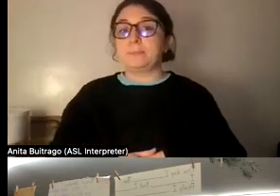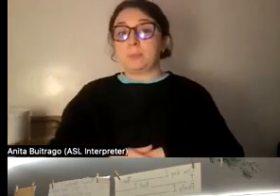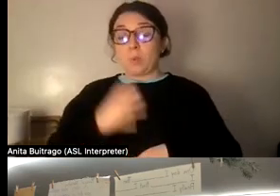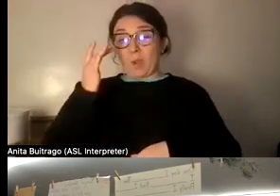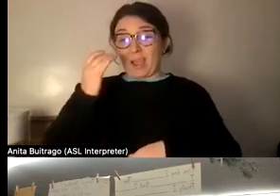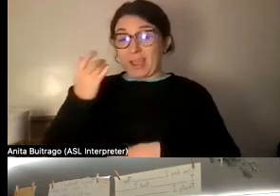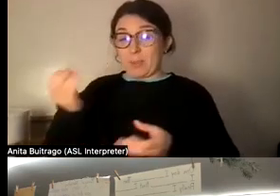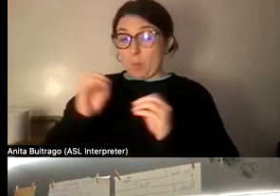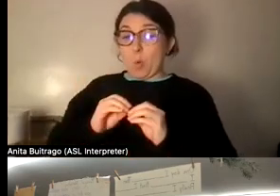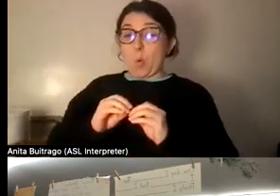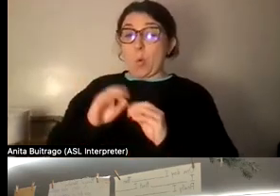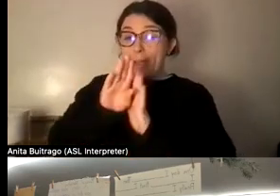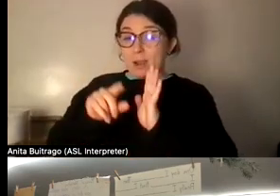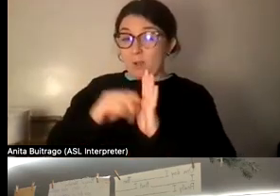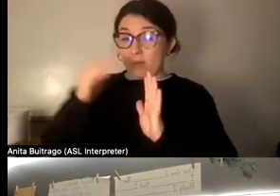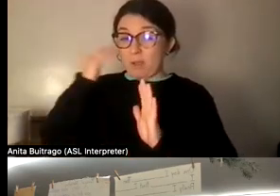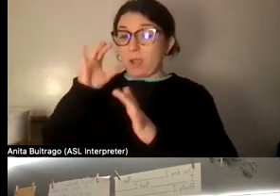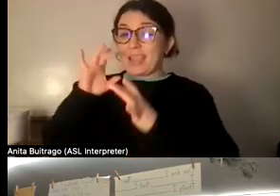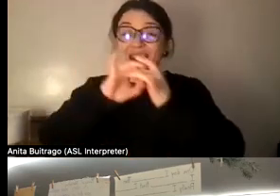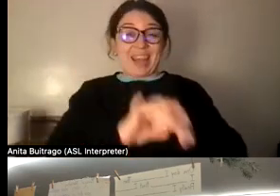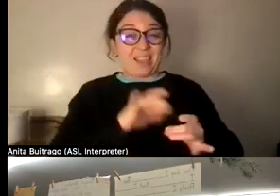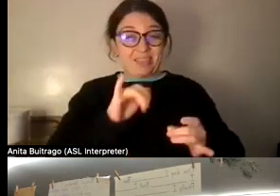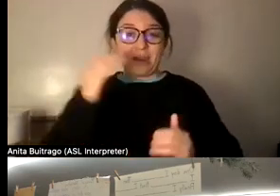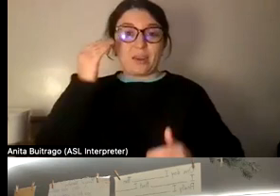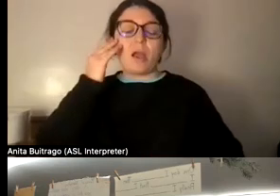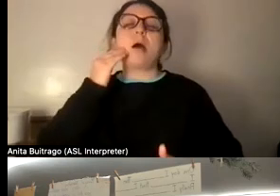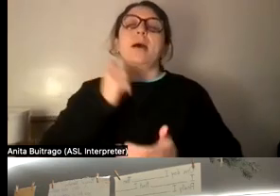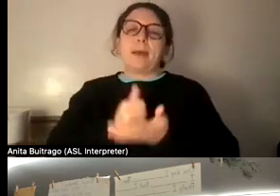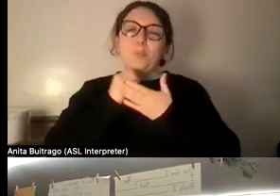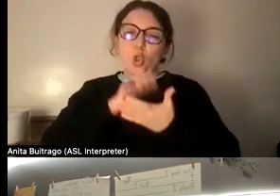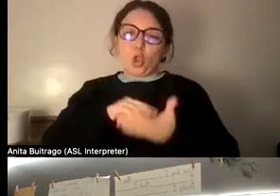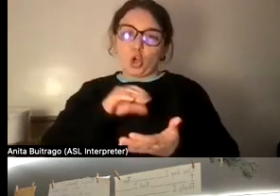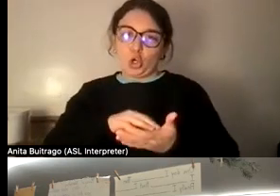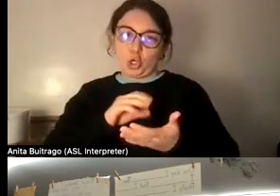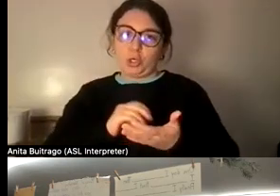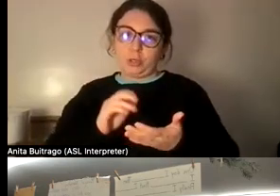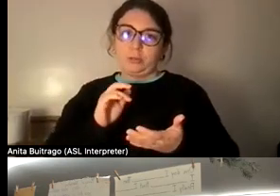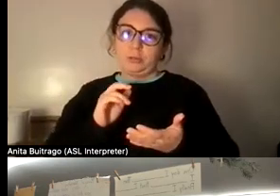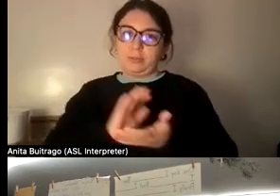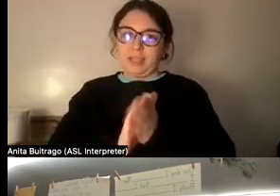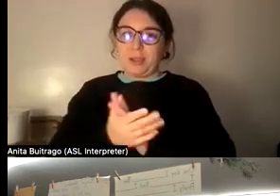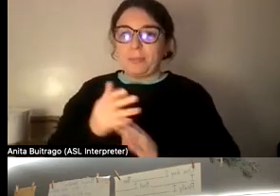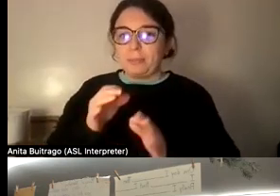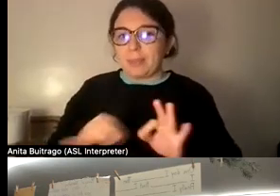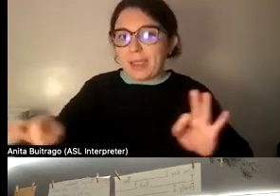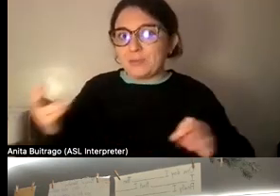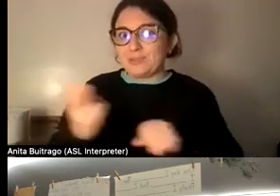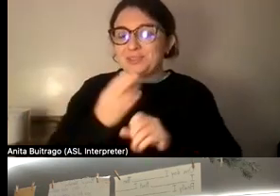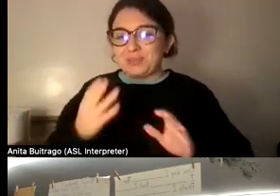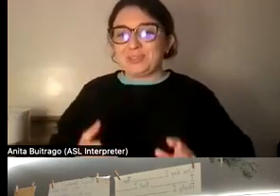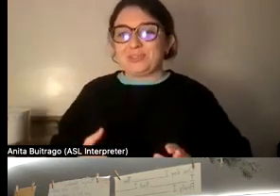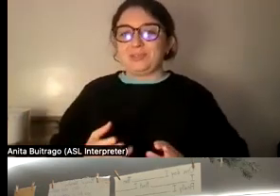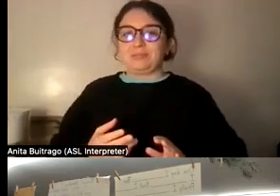to that. It really helps them learn, grow, become language users and readers and writers. And I'm gonna stick,